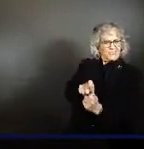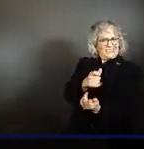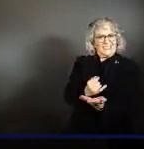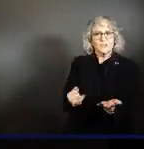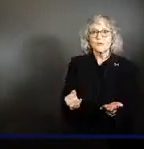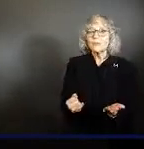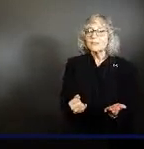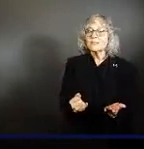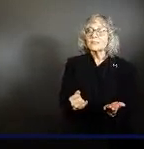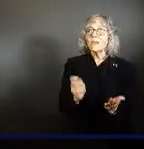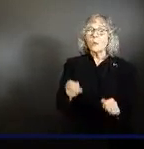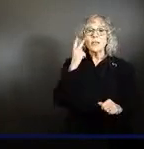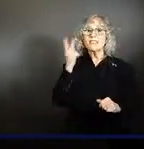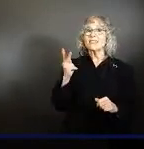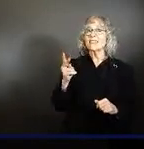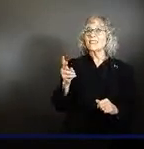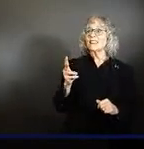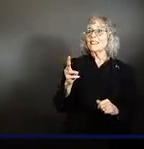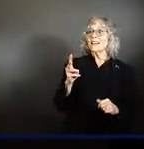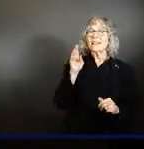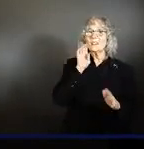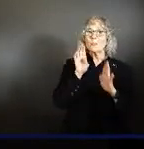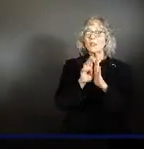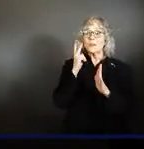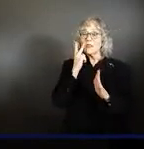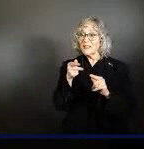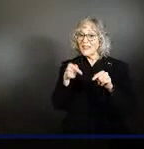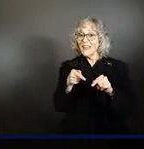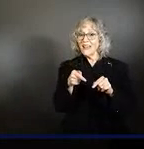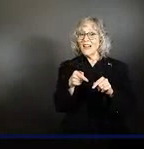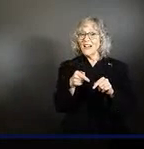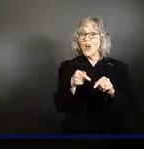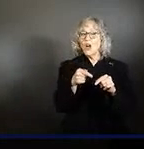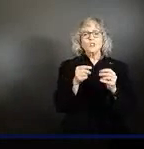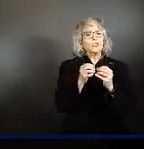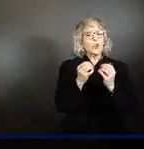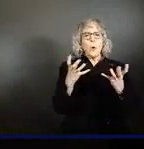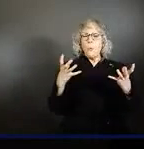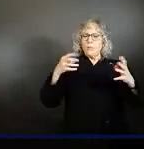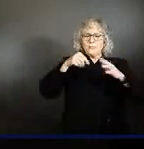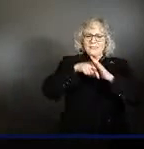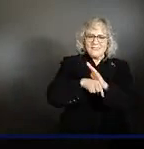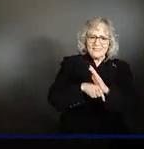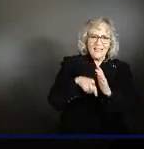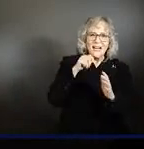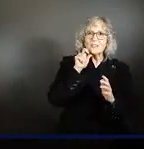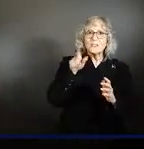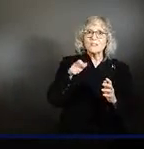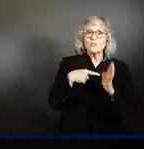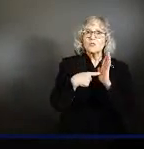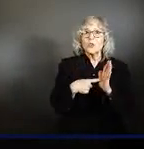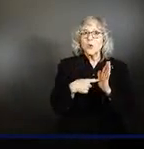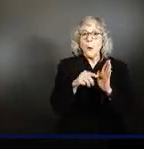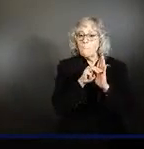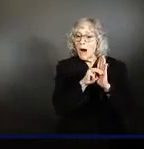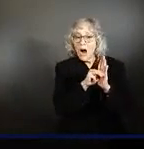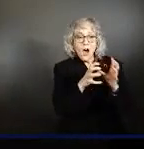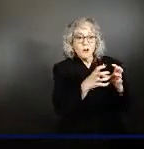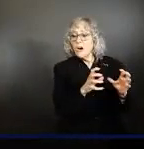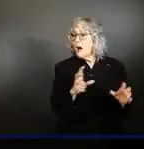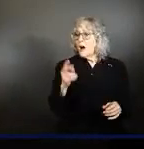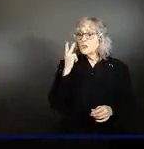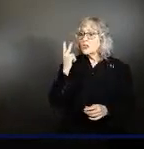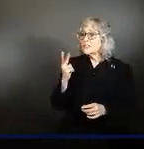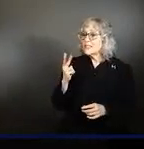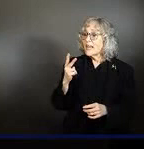can see, water features that you're seeing right now with exquisite details. I don't even have to show you a model. You can see the wiggles going around. Each of